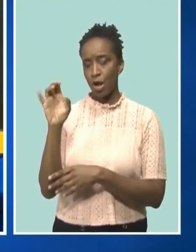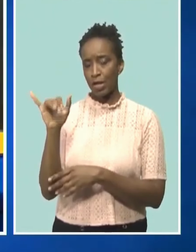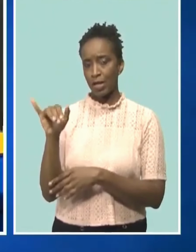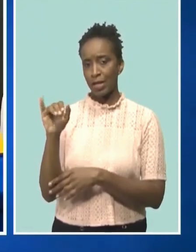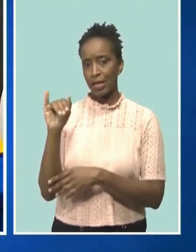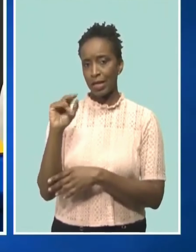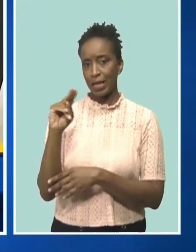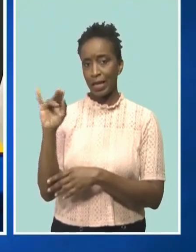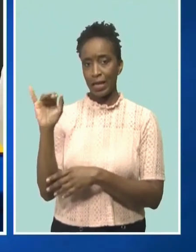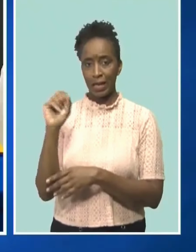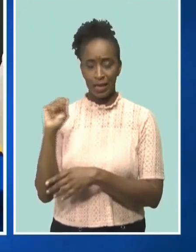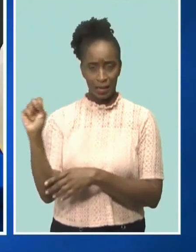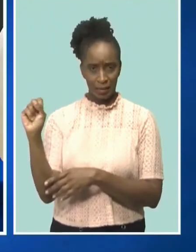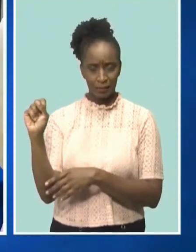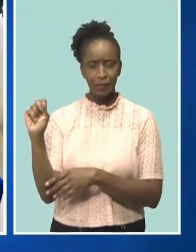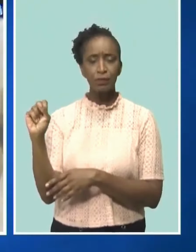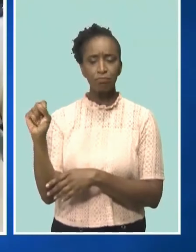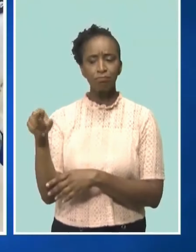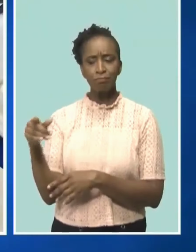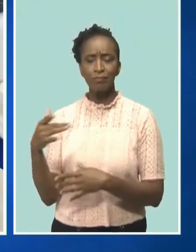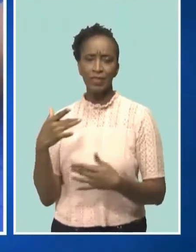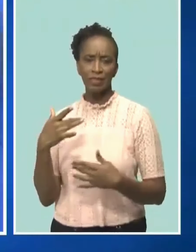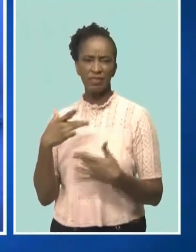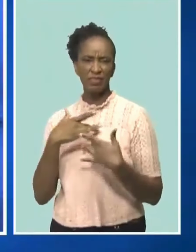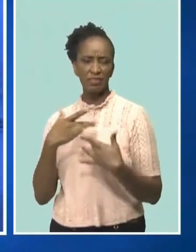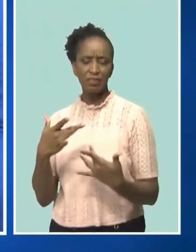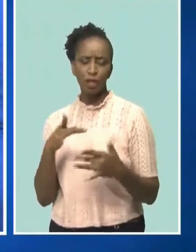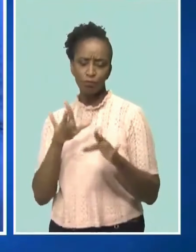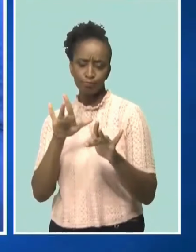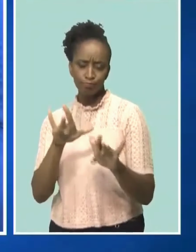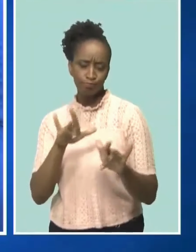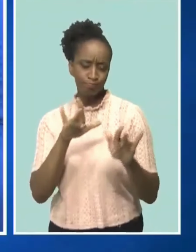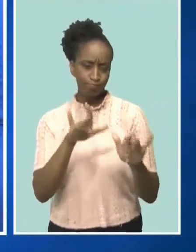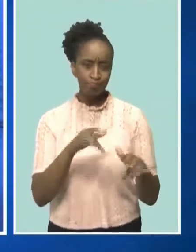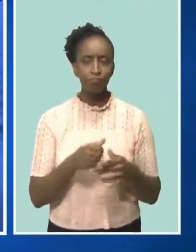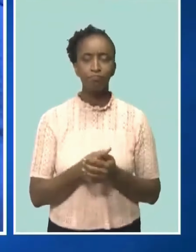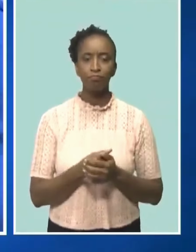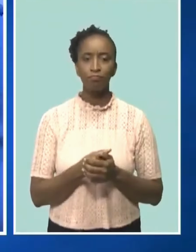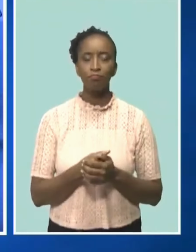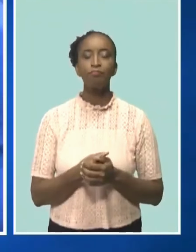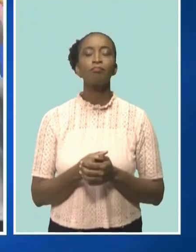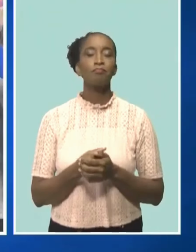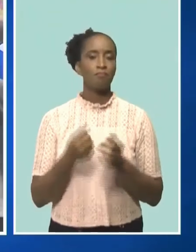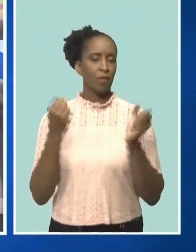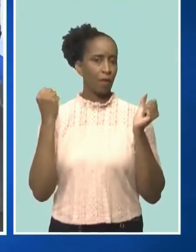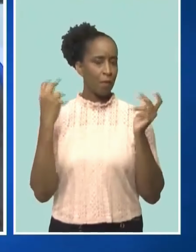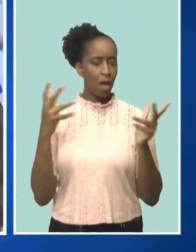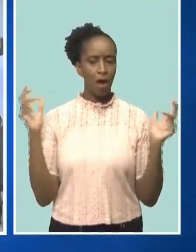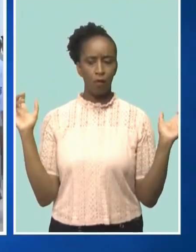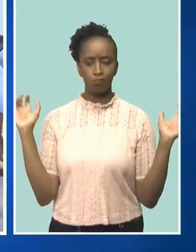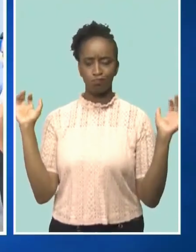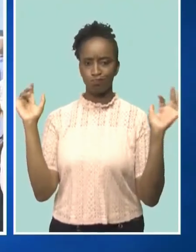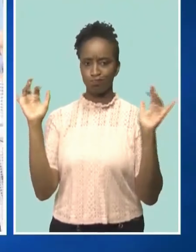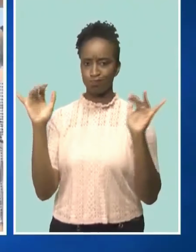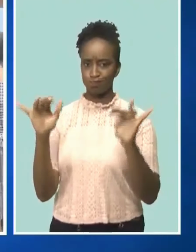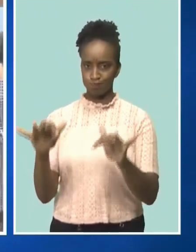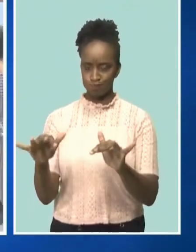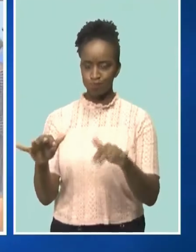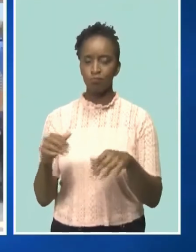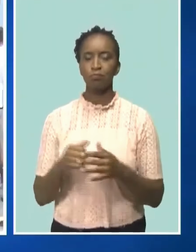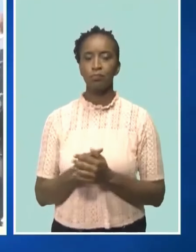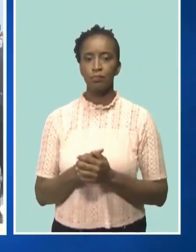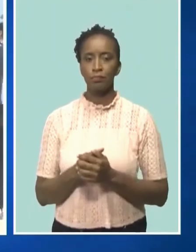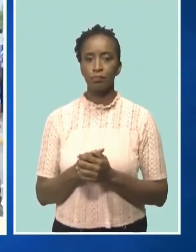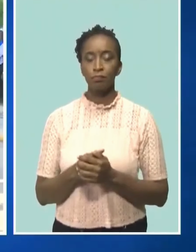when the service needed to communicate with the public. The hundreds gathered for the military service were also told